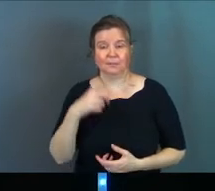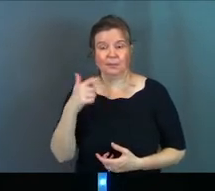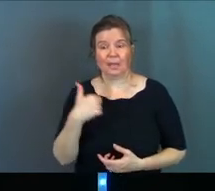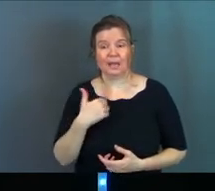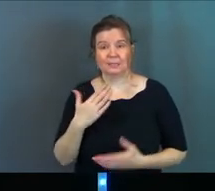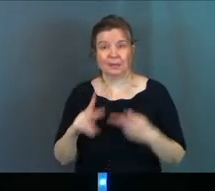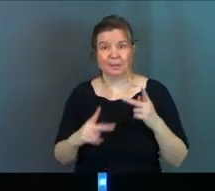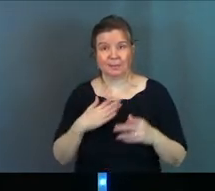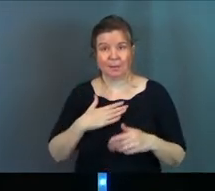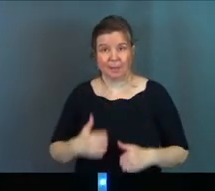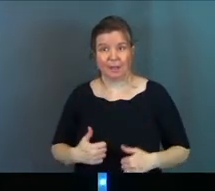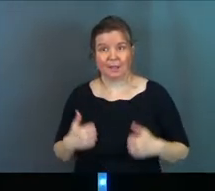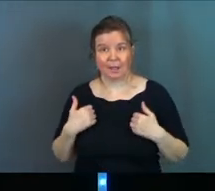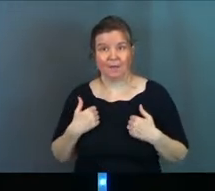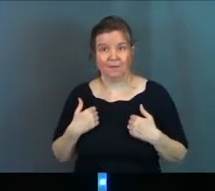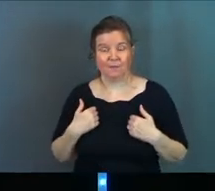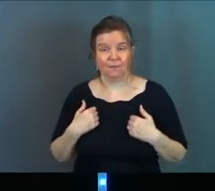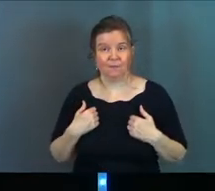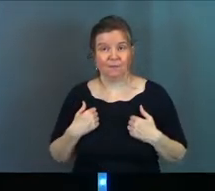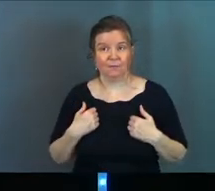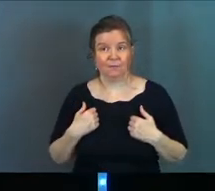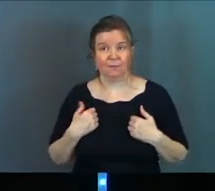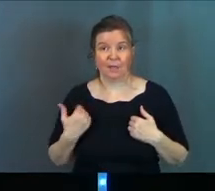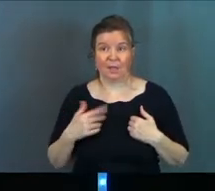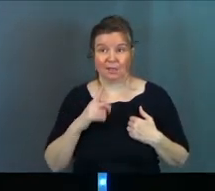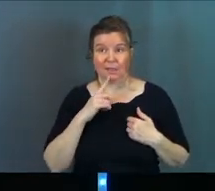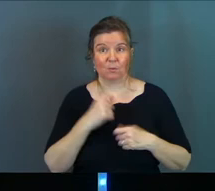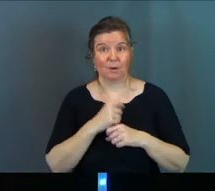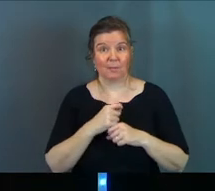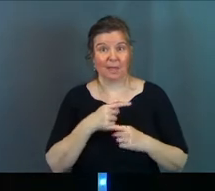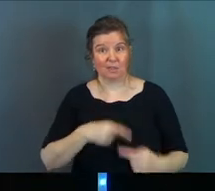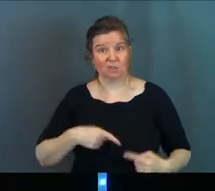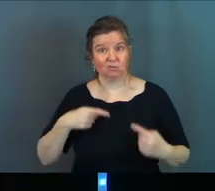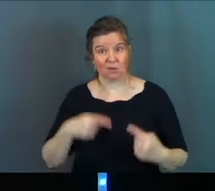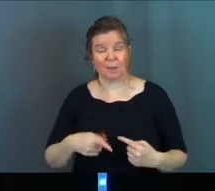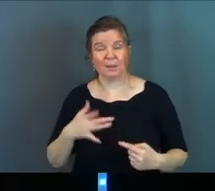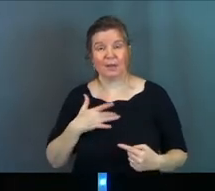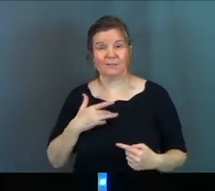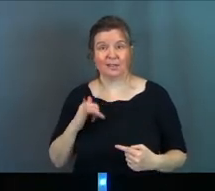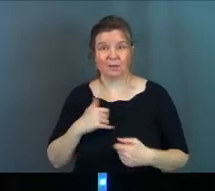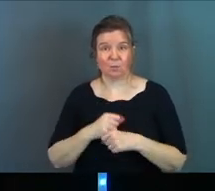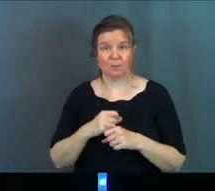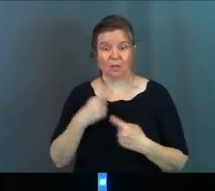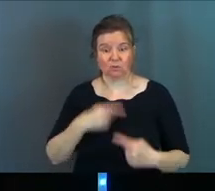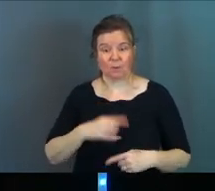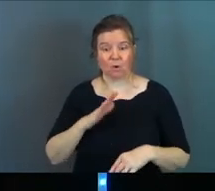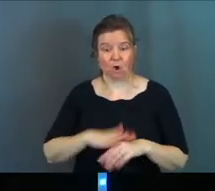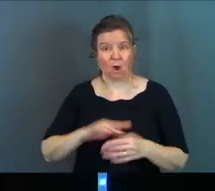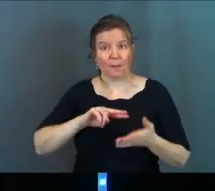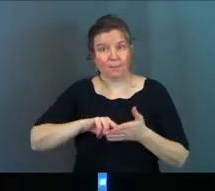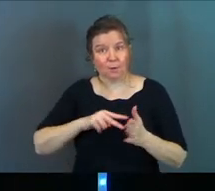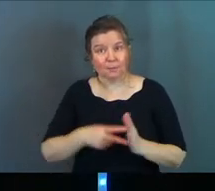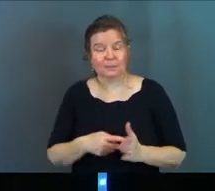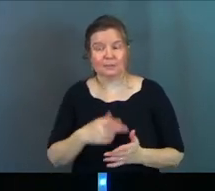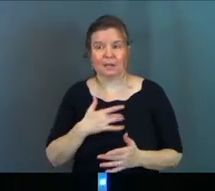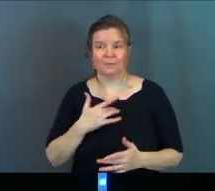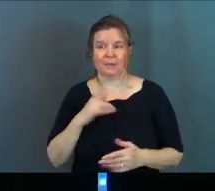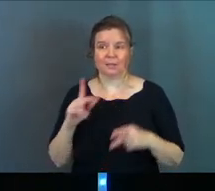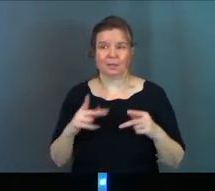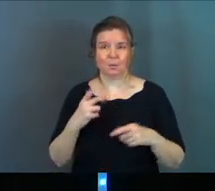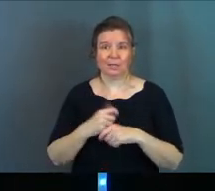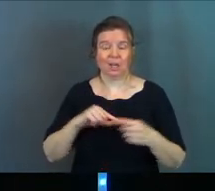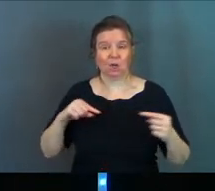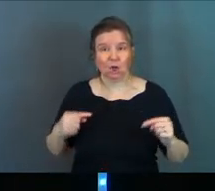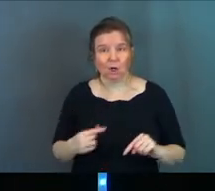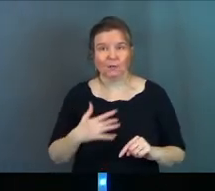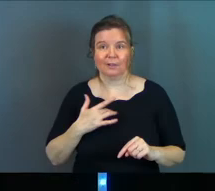Because I had some people in my life, and man, they were making trouble. And it felt like they were making trouble on purpose. It felt like people